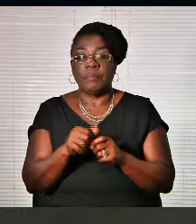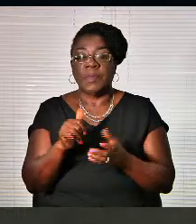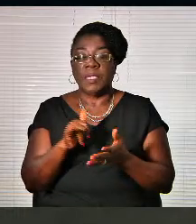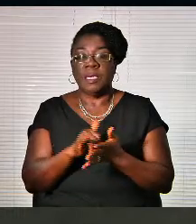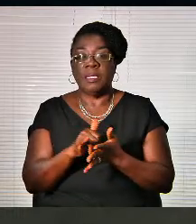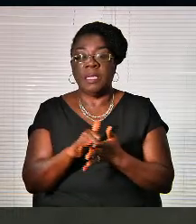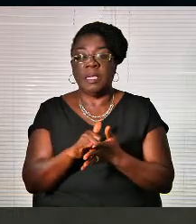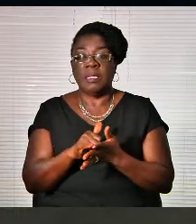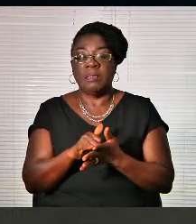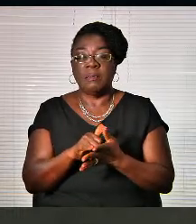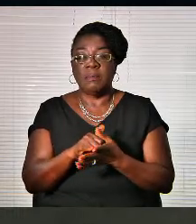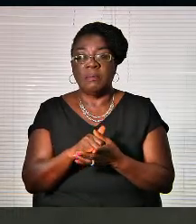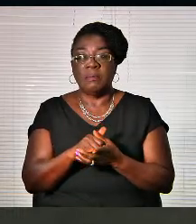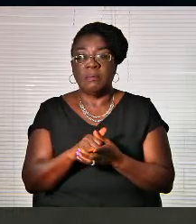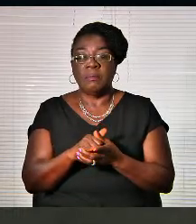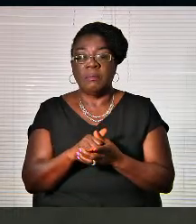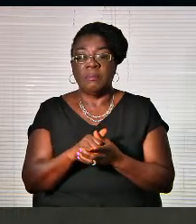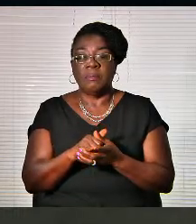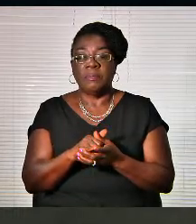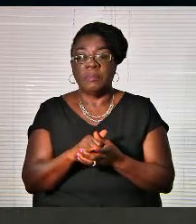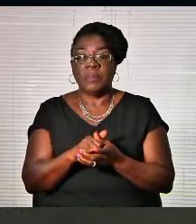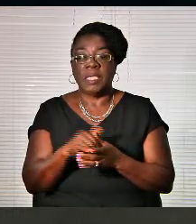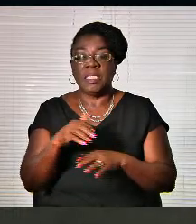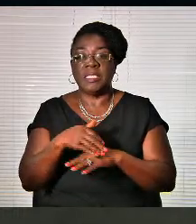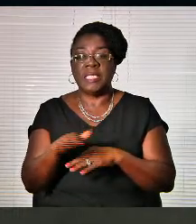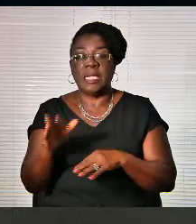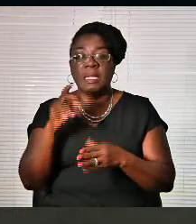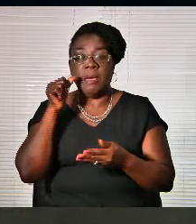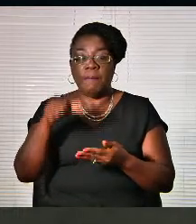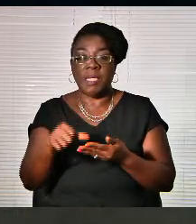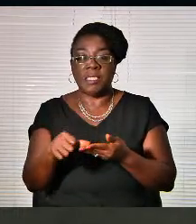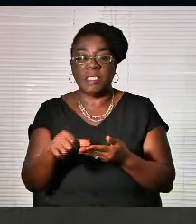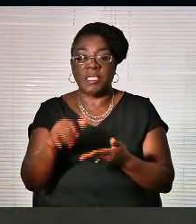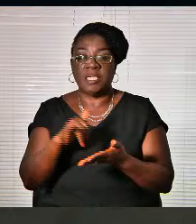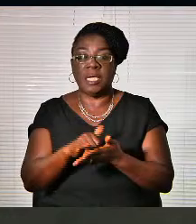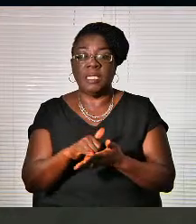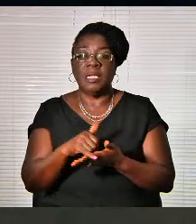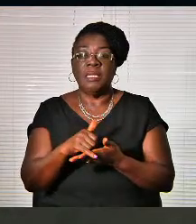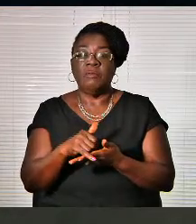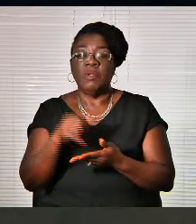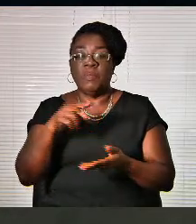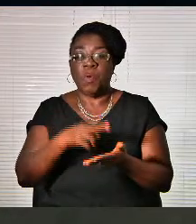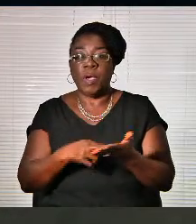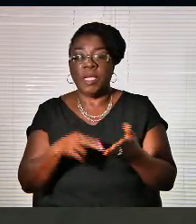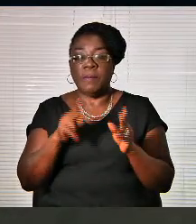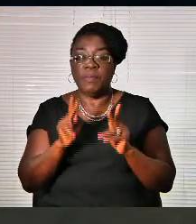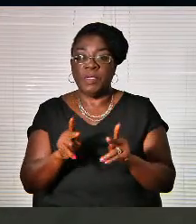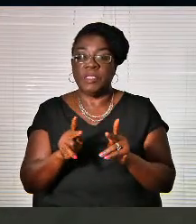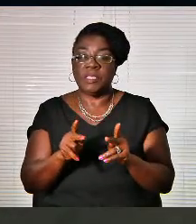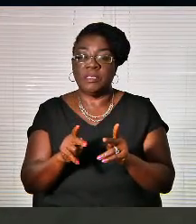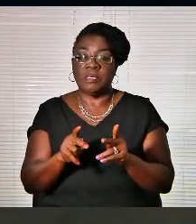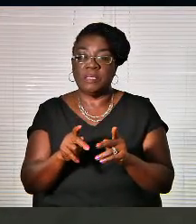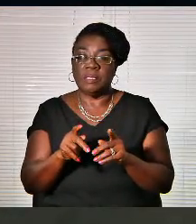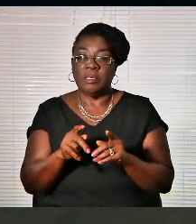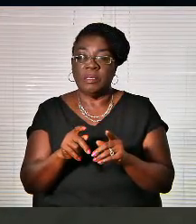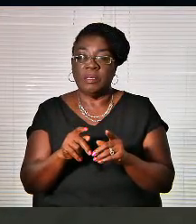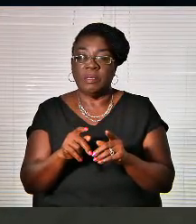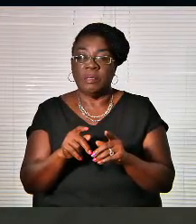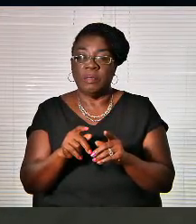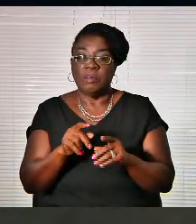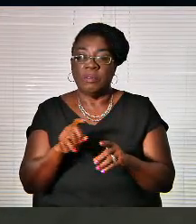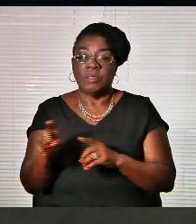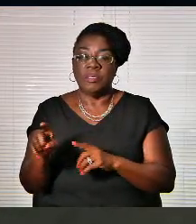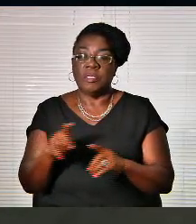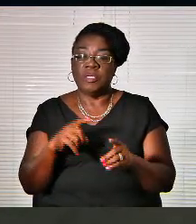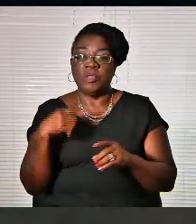that the CMO sent a message in her closing to labs about reporting cases and things of that sort. Did you